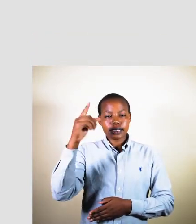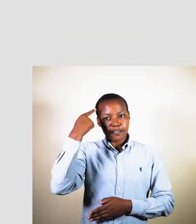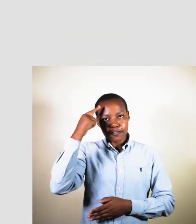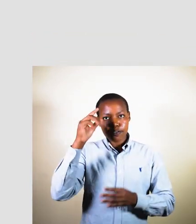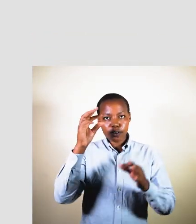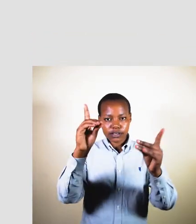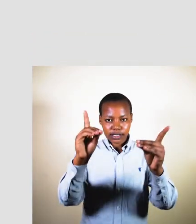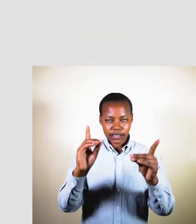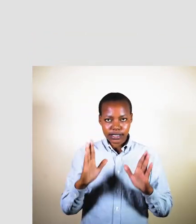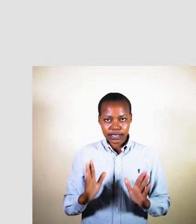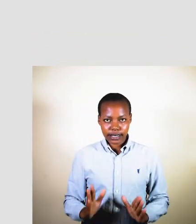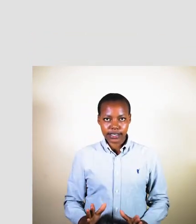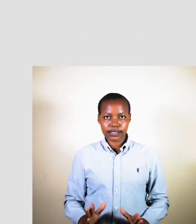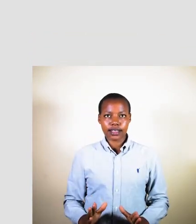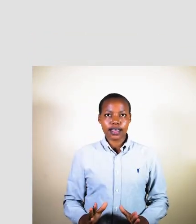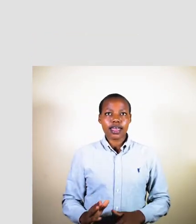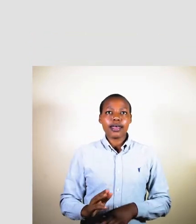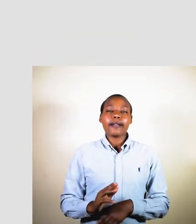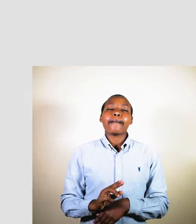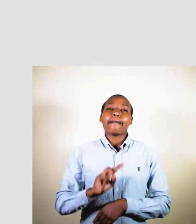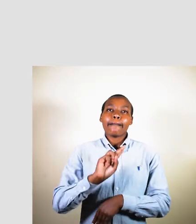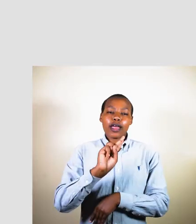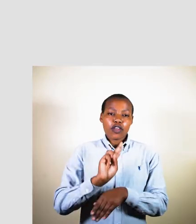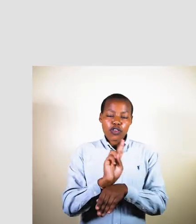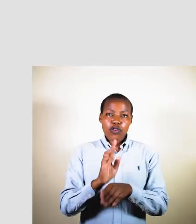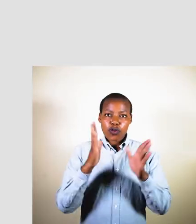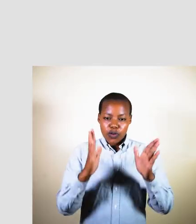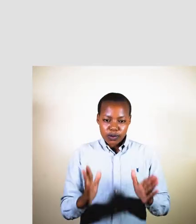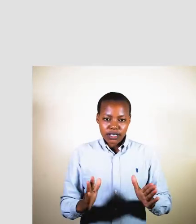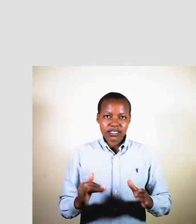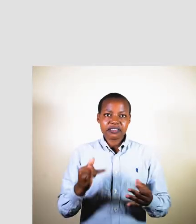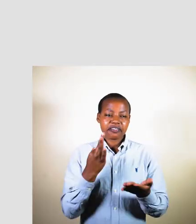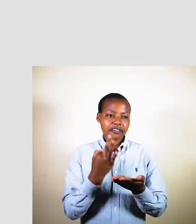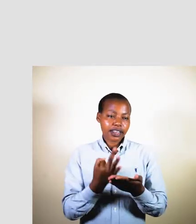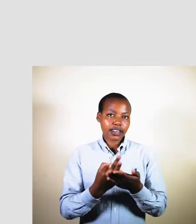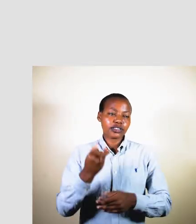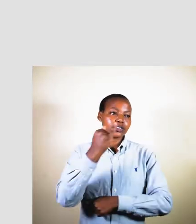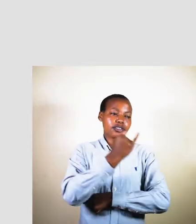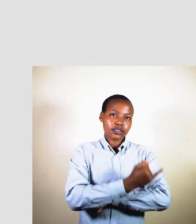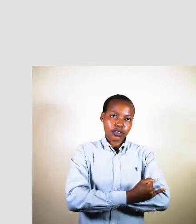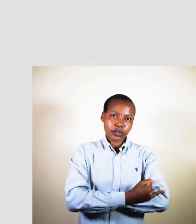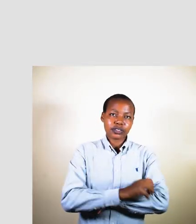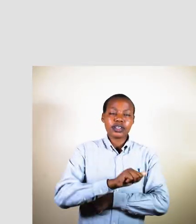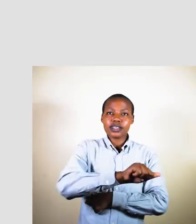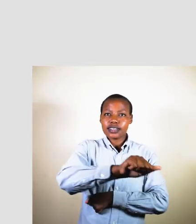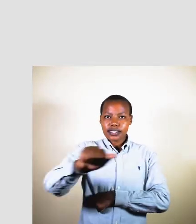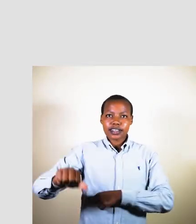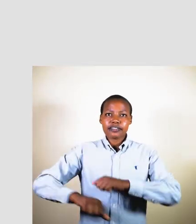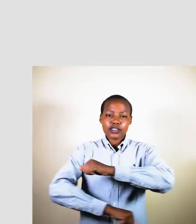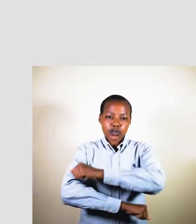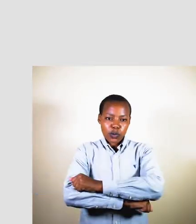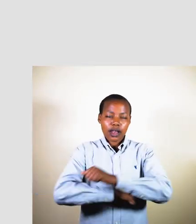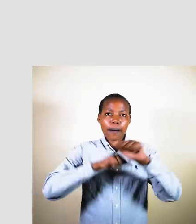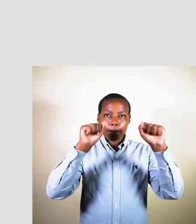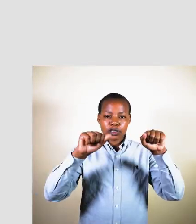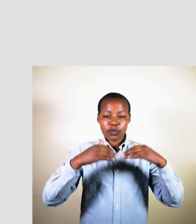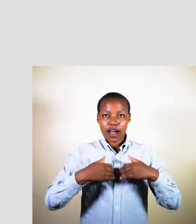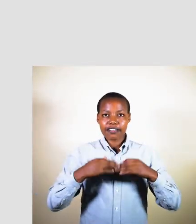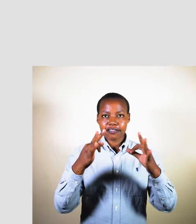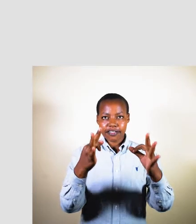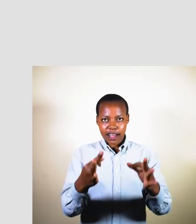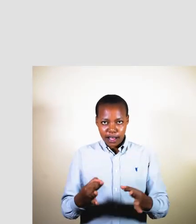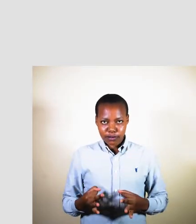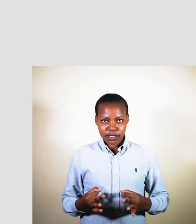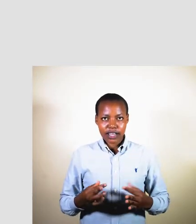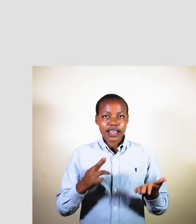Other users such as dealers, agents, financial institutions, and driving schools can also create an account.